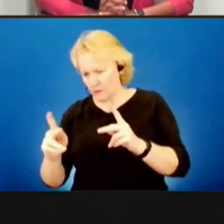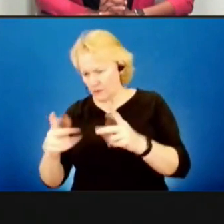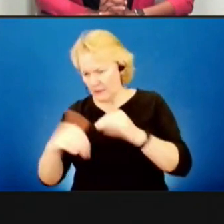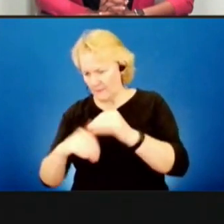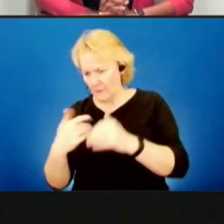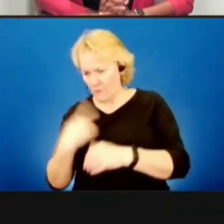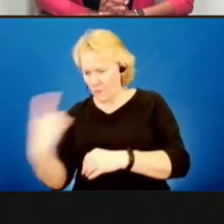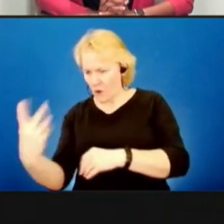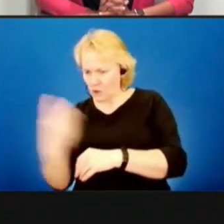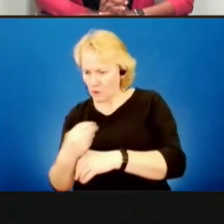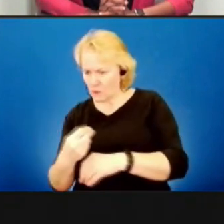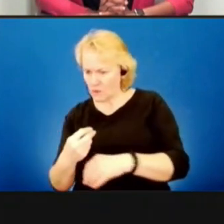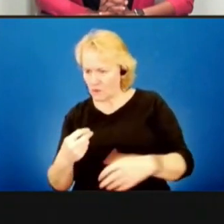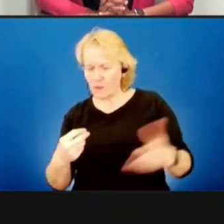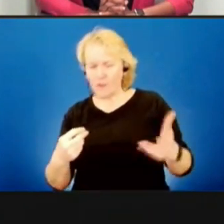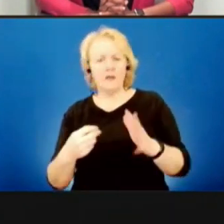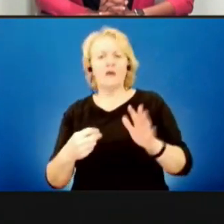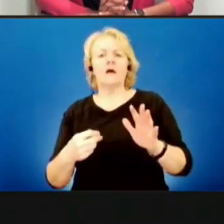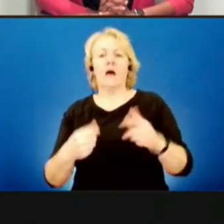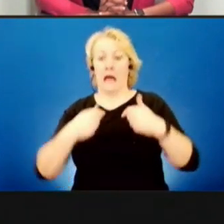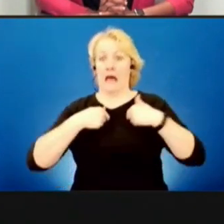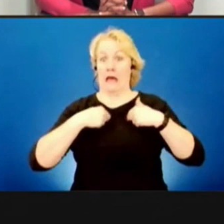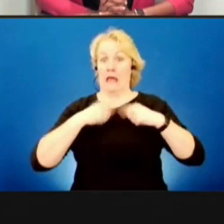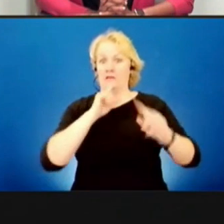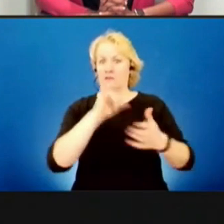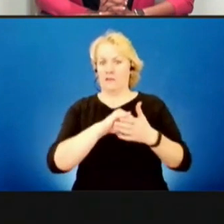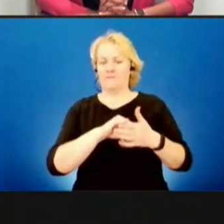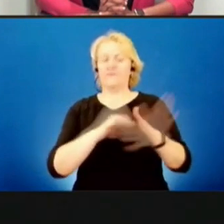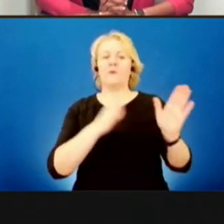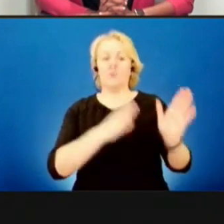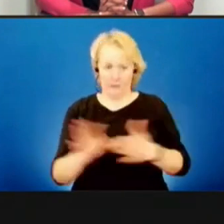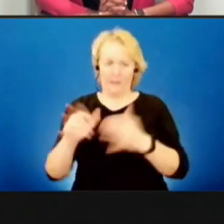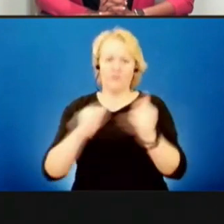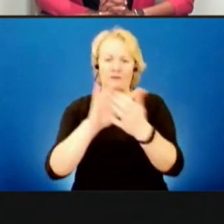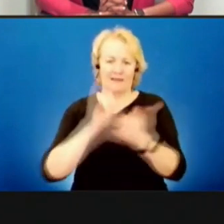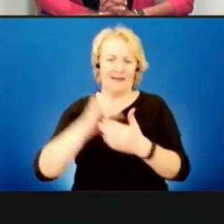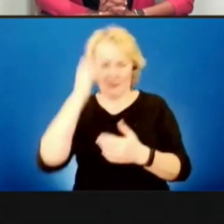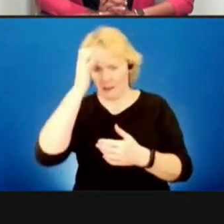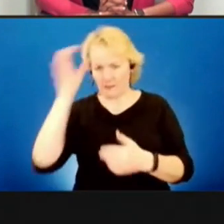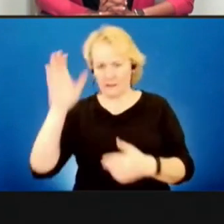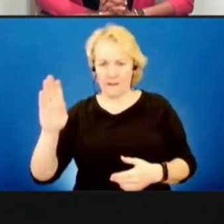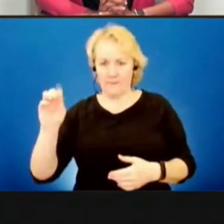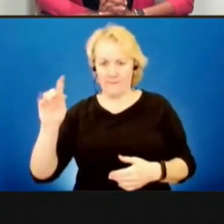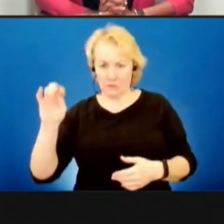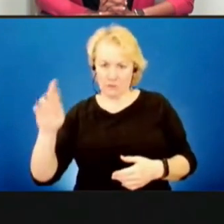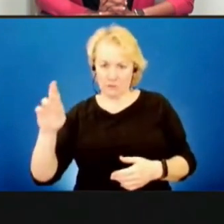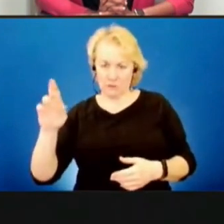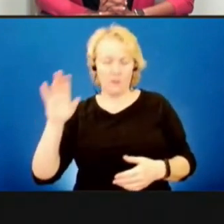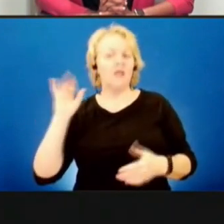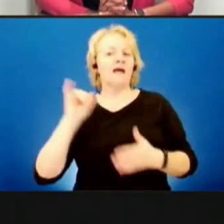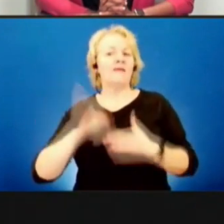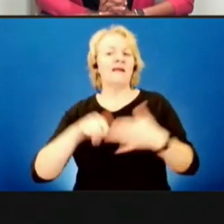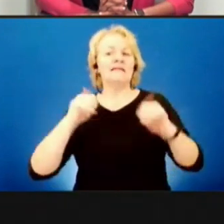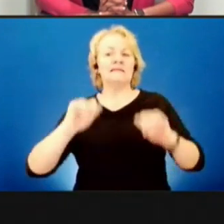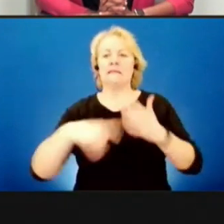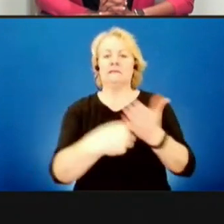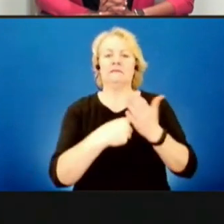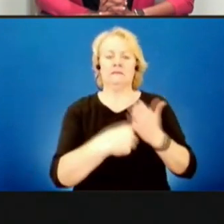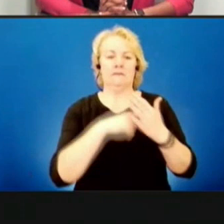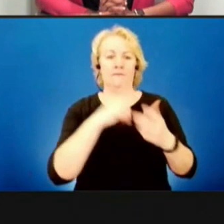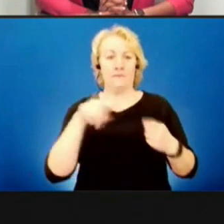can answer that. We have plans to address boosters. It's an ongoing process. When